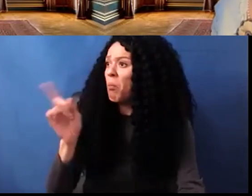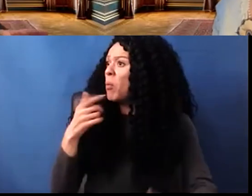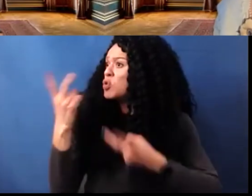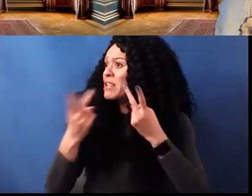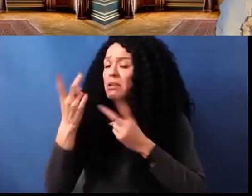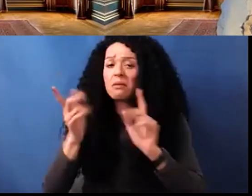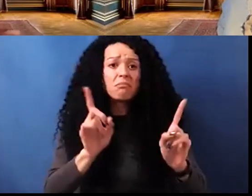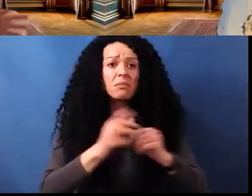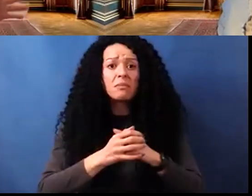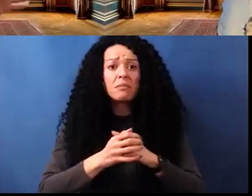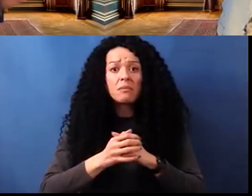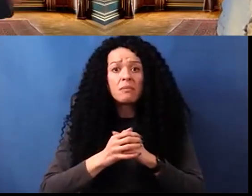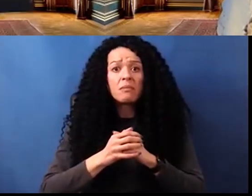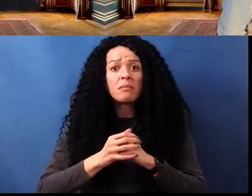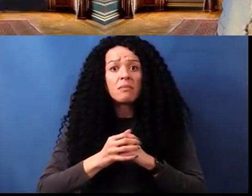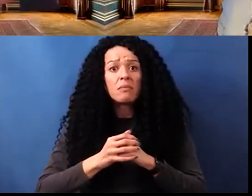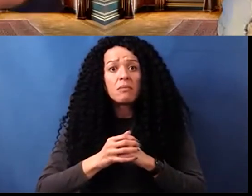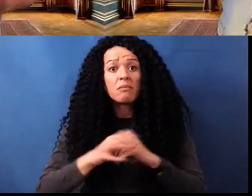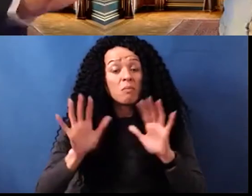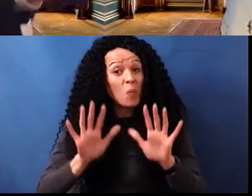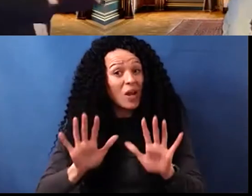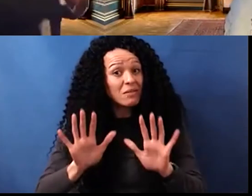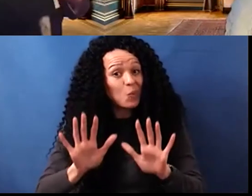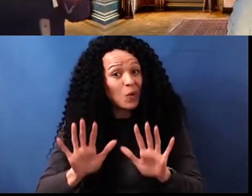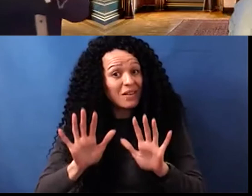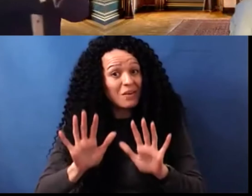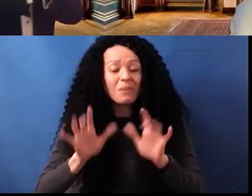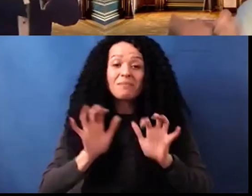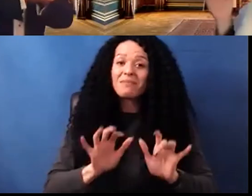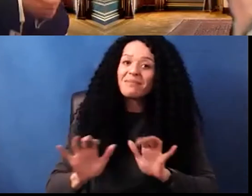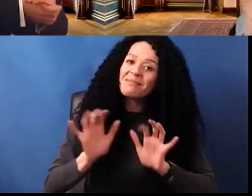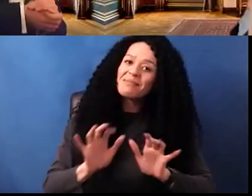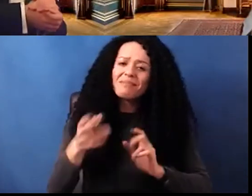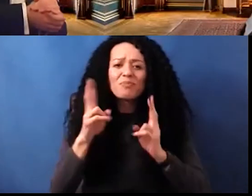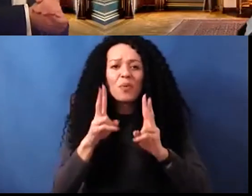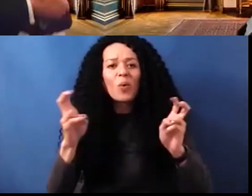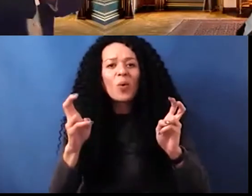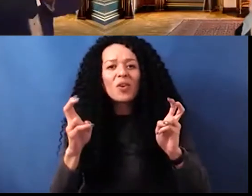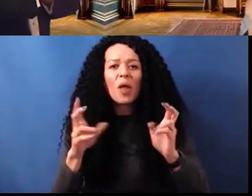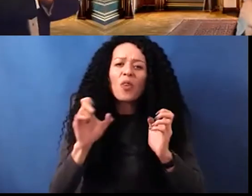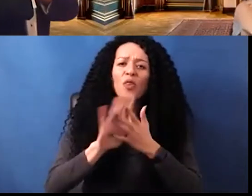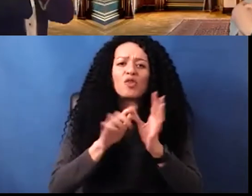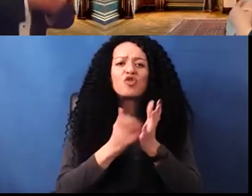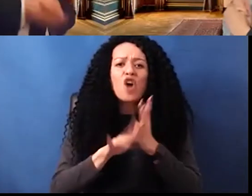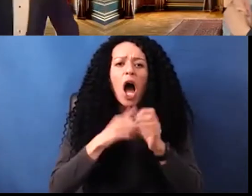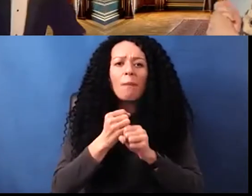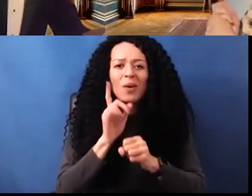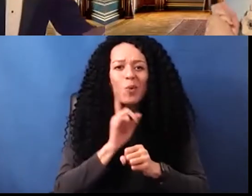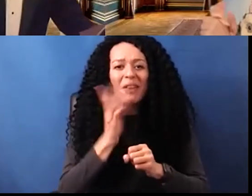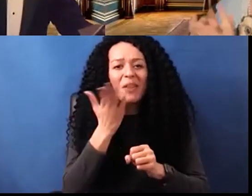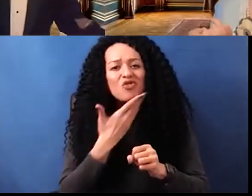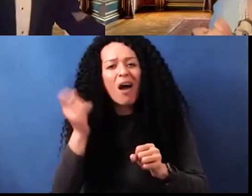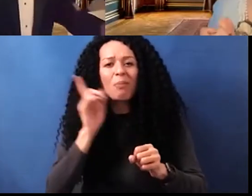sing? Morris? Wait for it. The Charming Woman. In honour of Mrs.